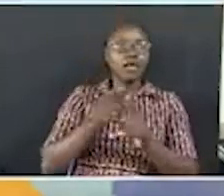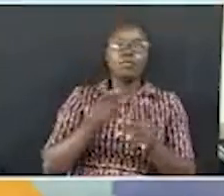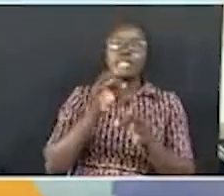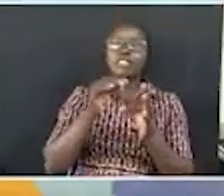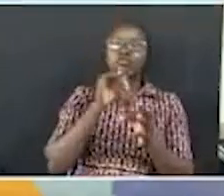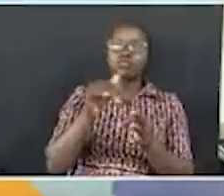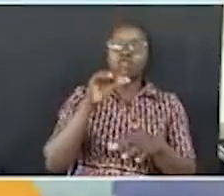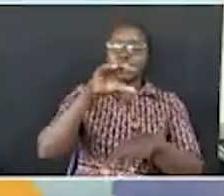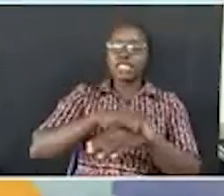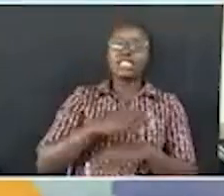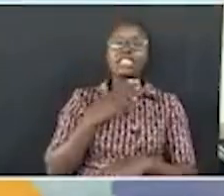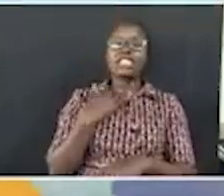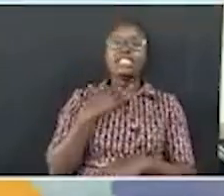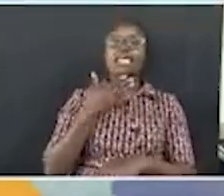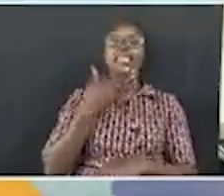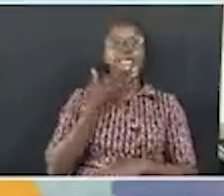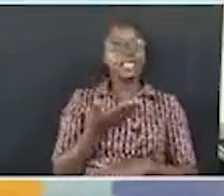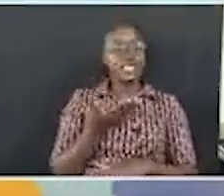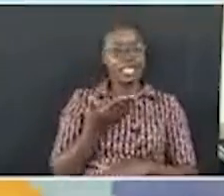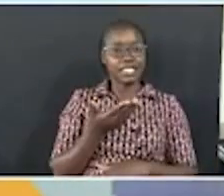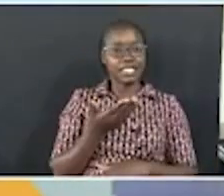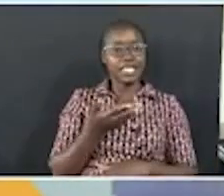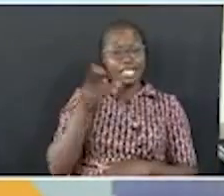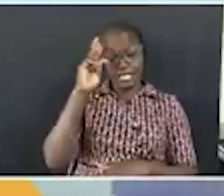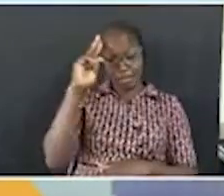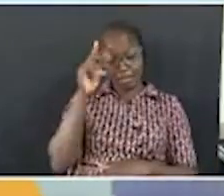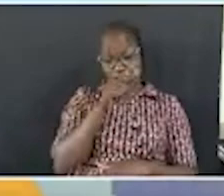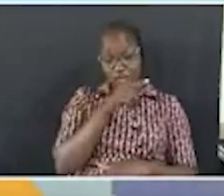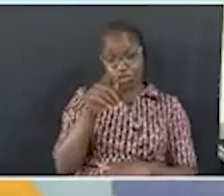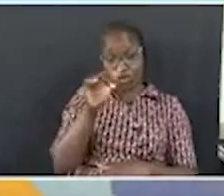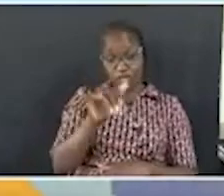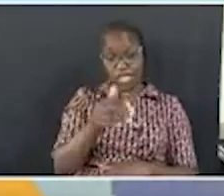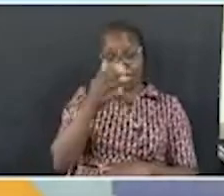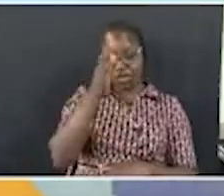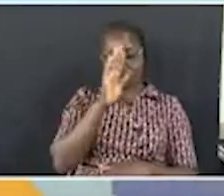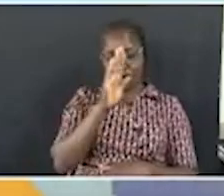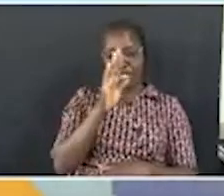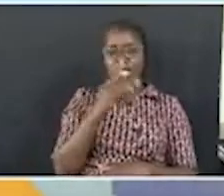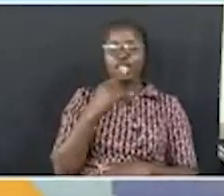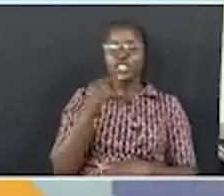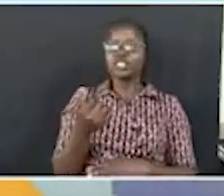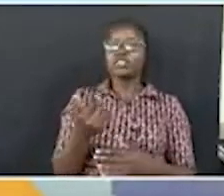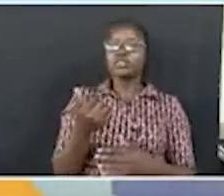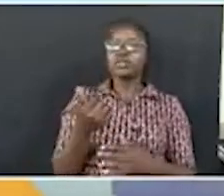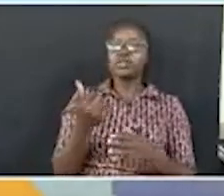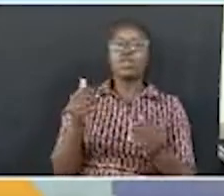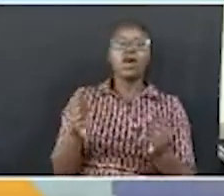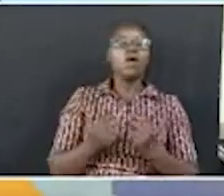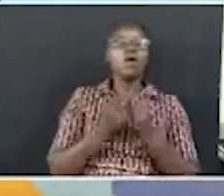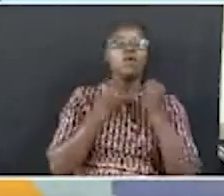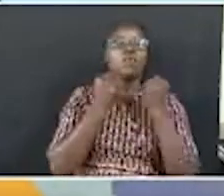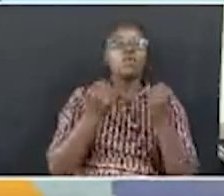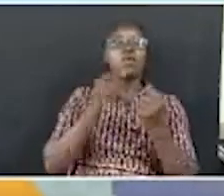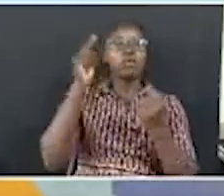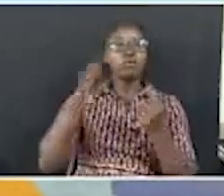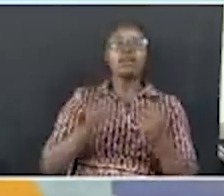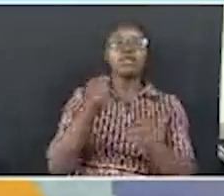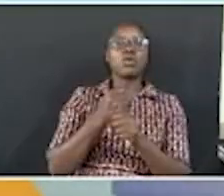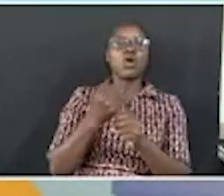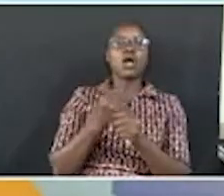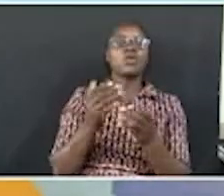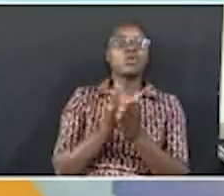don't get the desired answer, it reminds you that God is sovereign and He doesn't have to do your bidding.